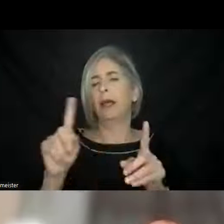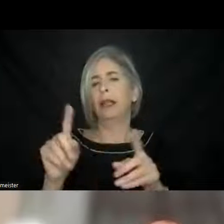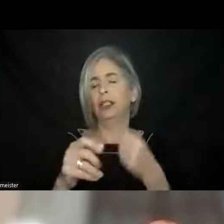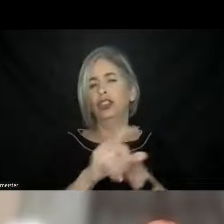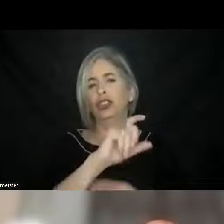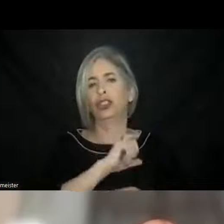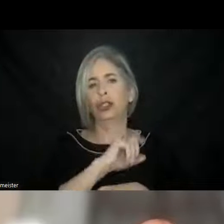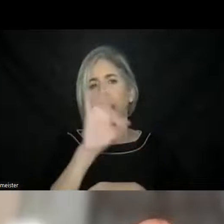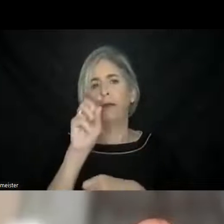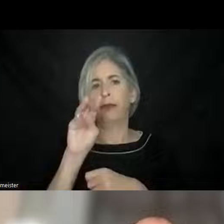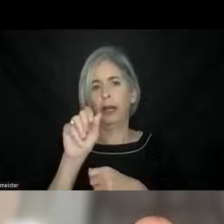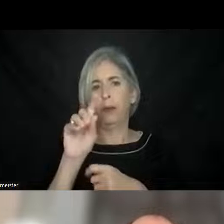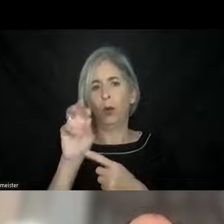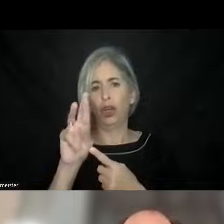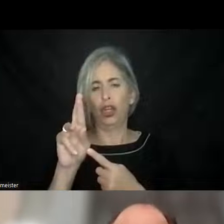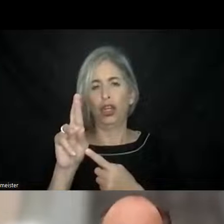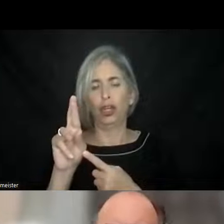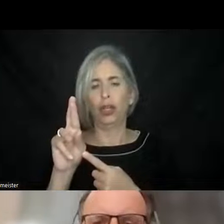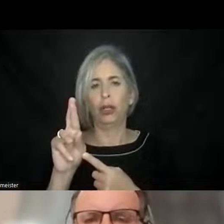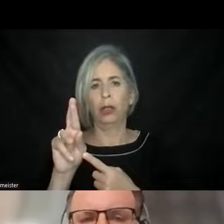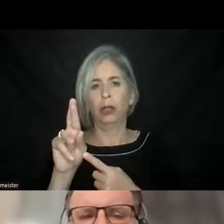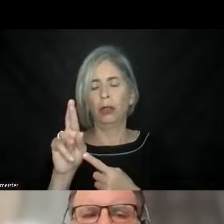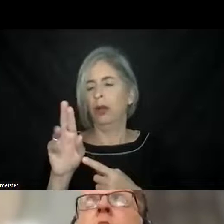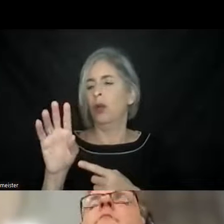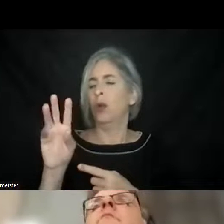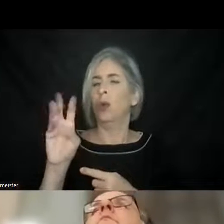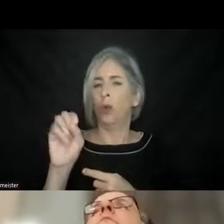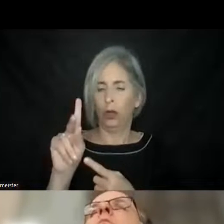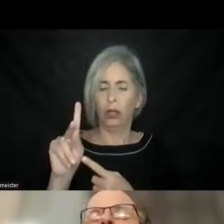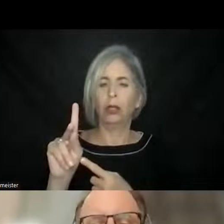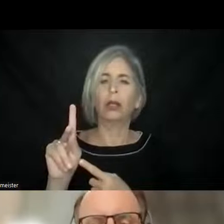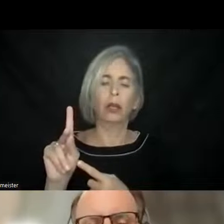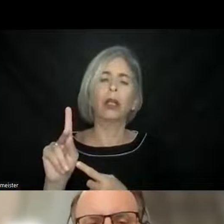framework. And that allowed a way to create